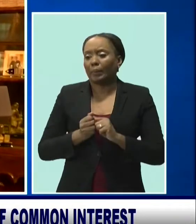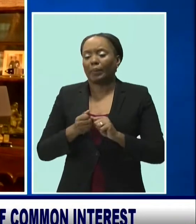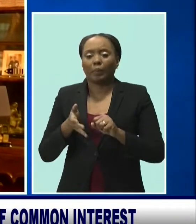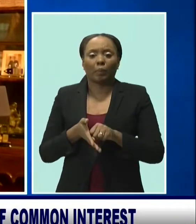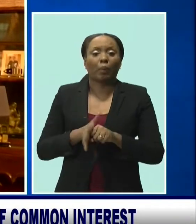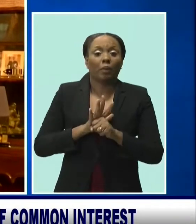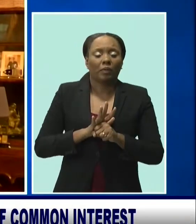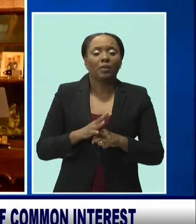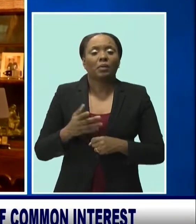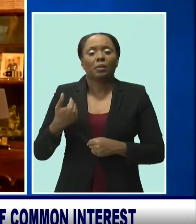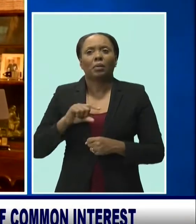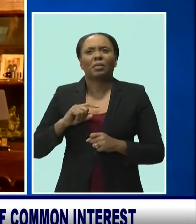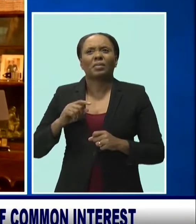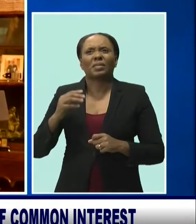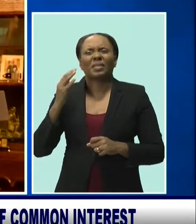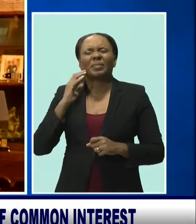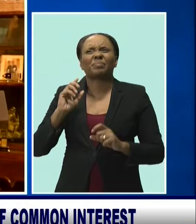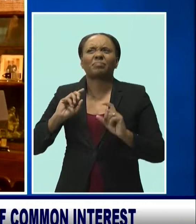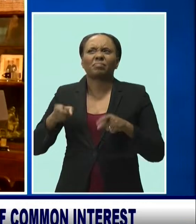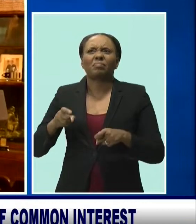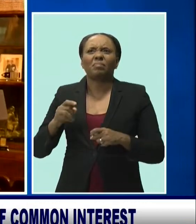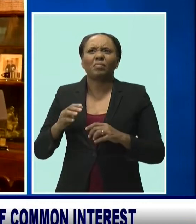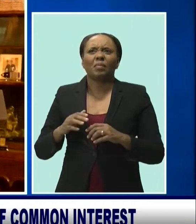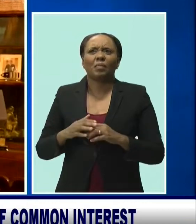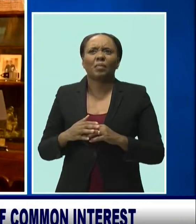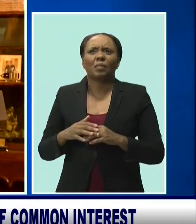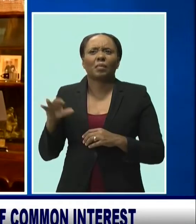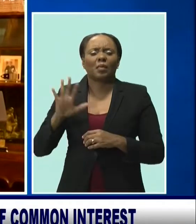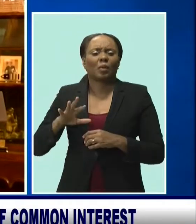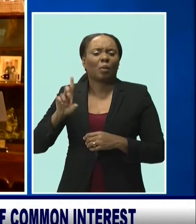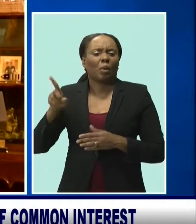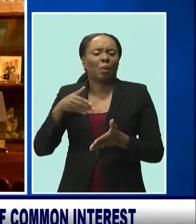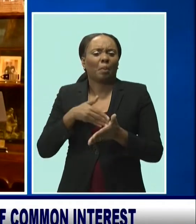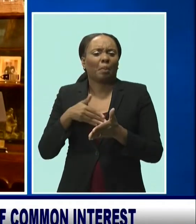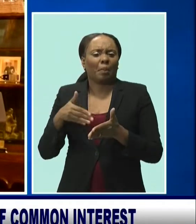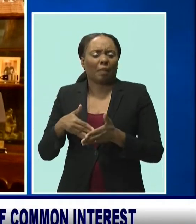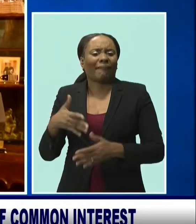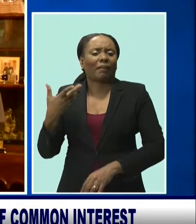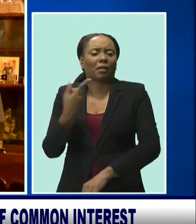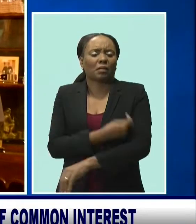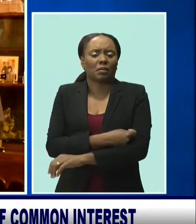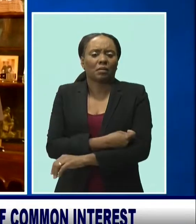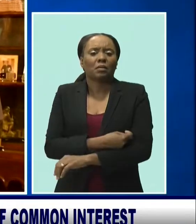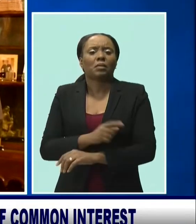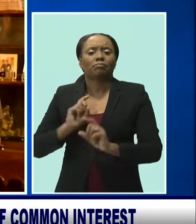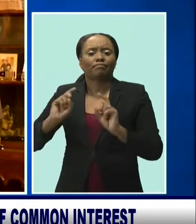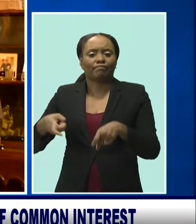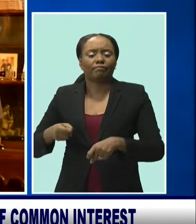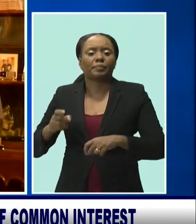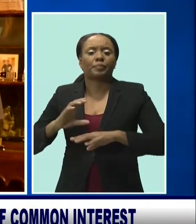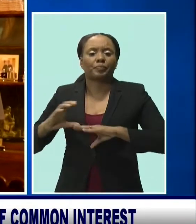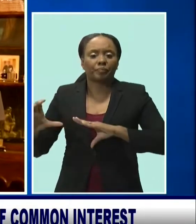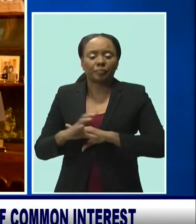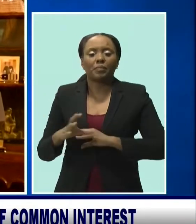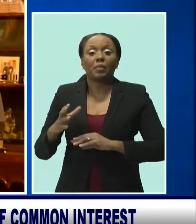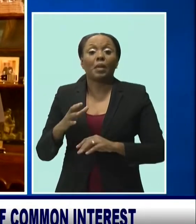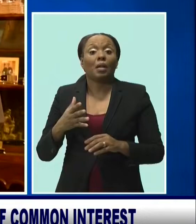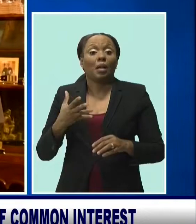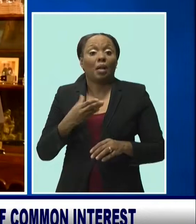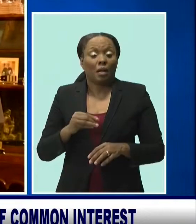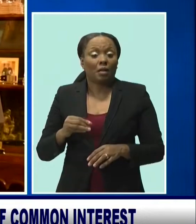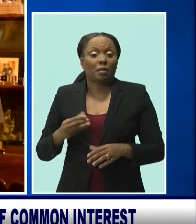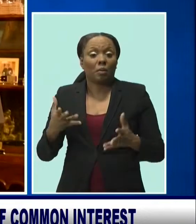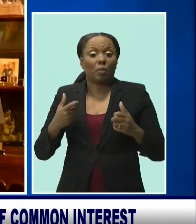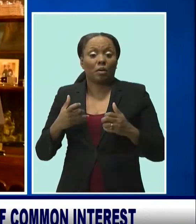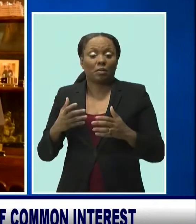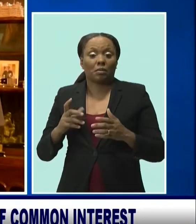already donated, I think, over 1 million doses of vaccine to the region, with a promise of 3 million more at